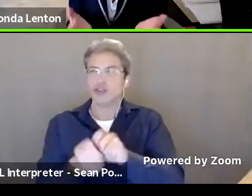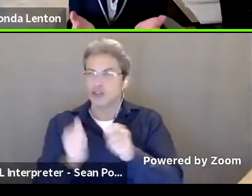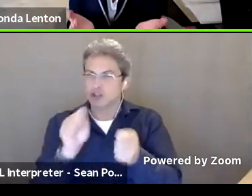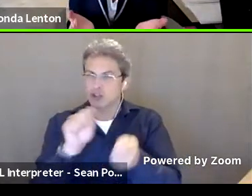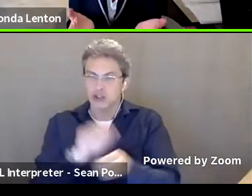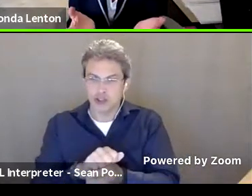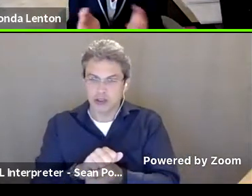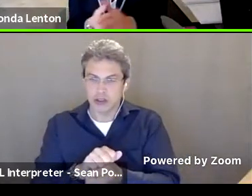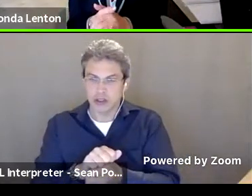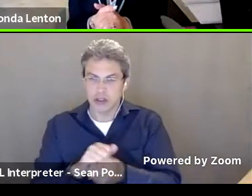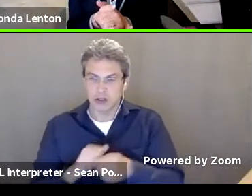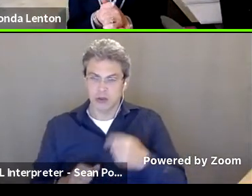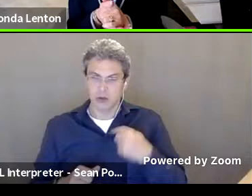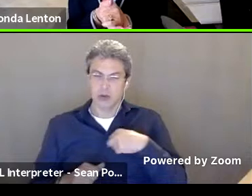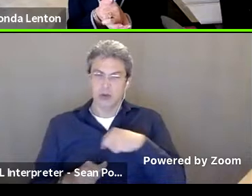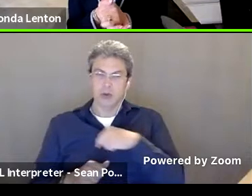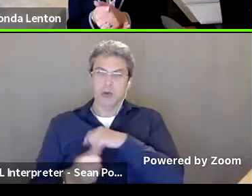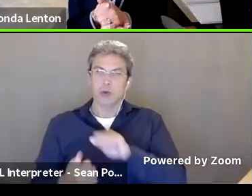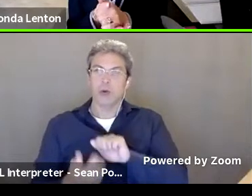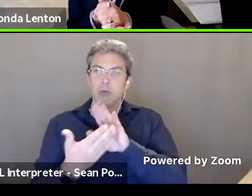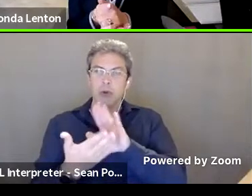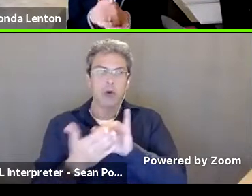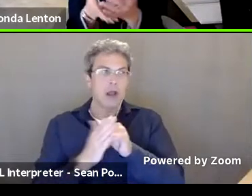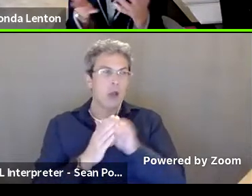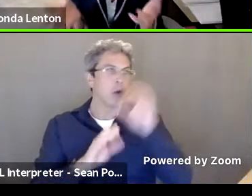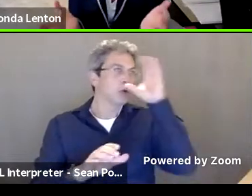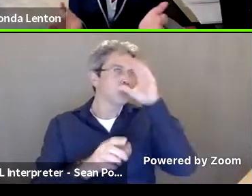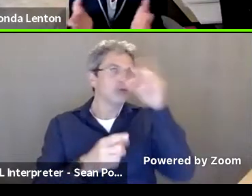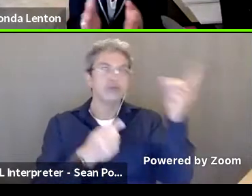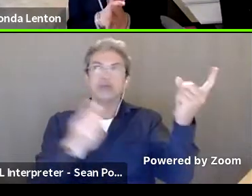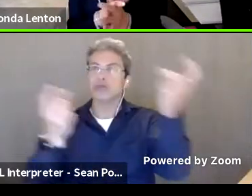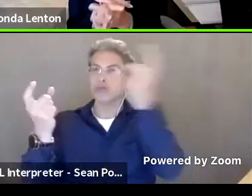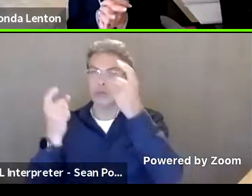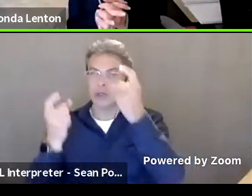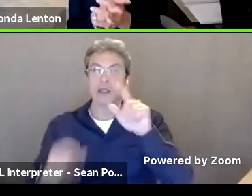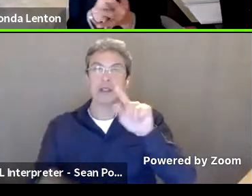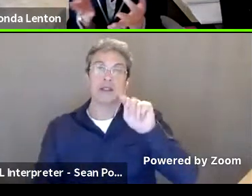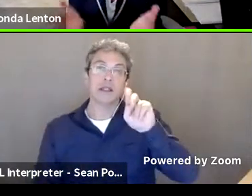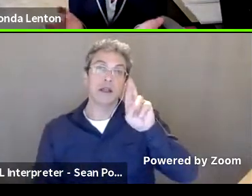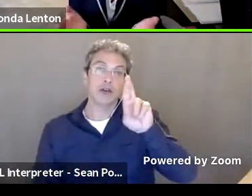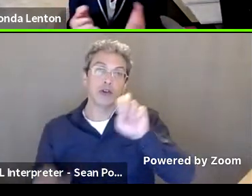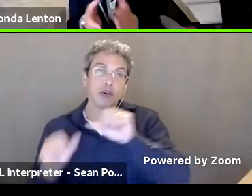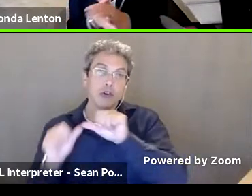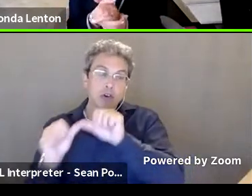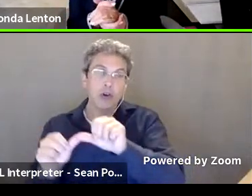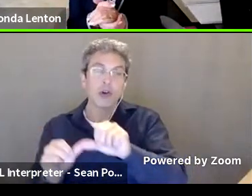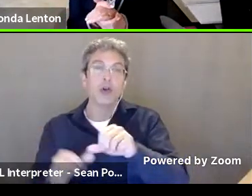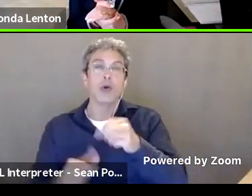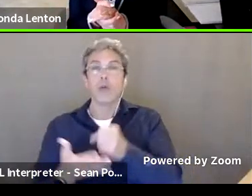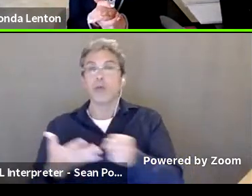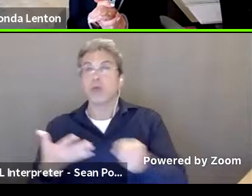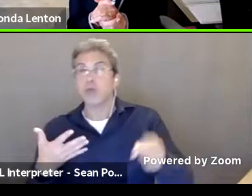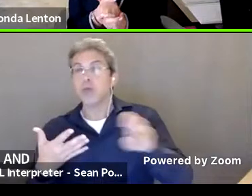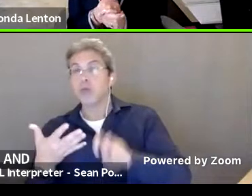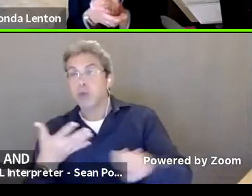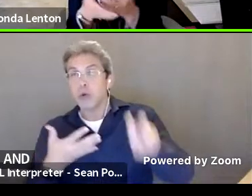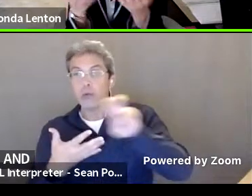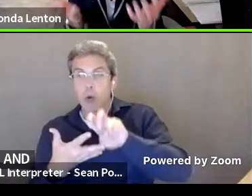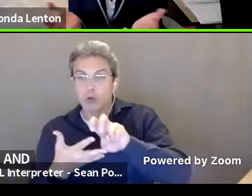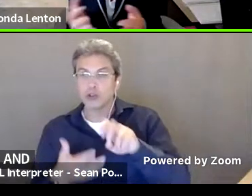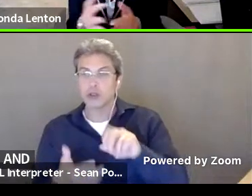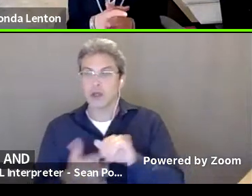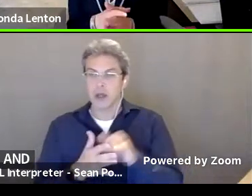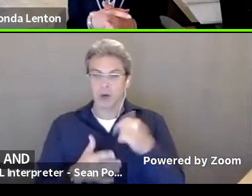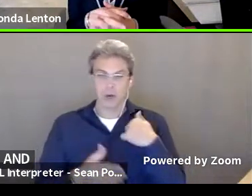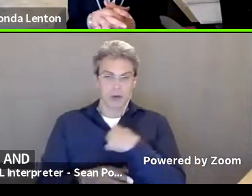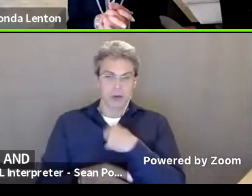we undertake searches, how we look at tenure and promotion, how we look at how awards are given out, how we look at